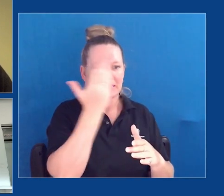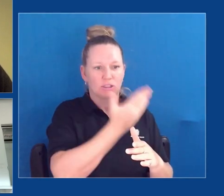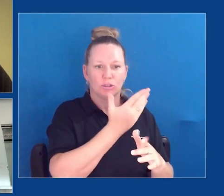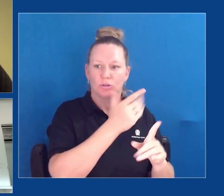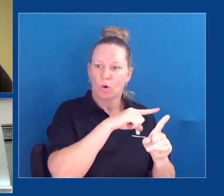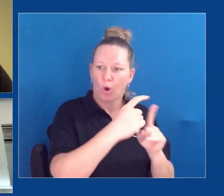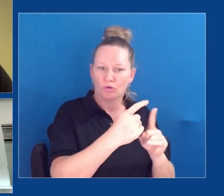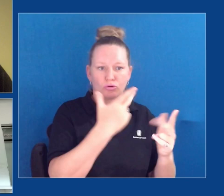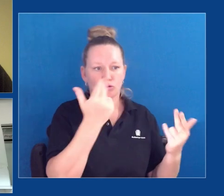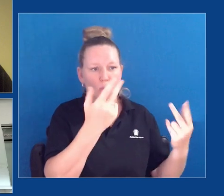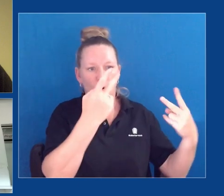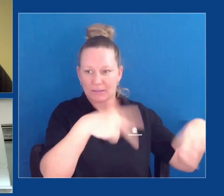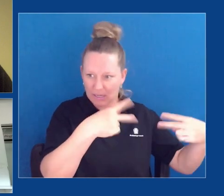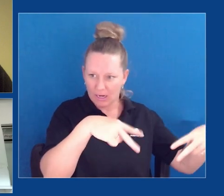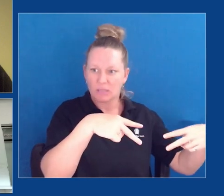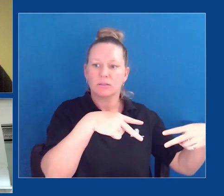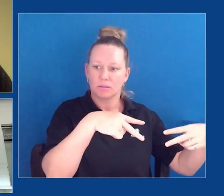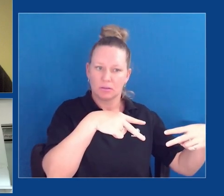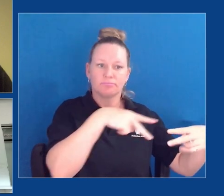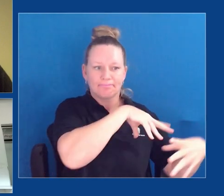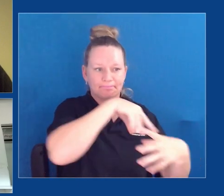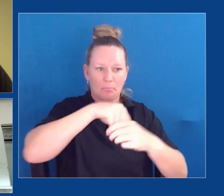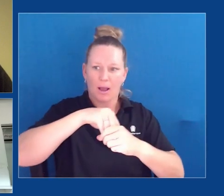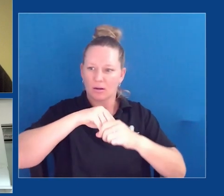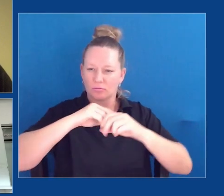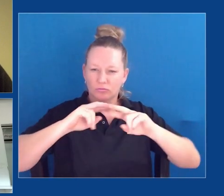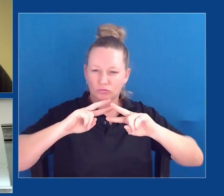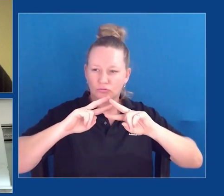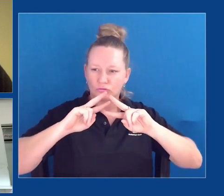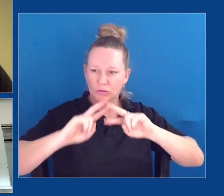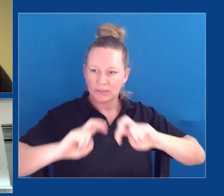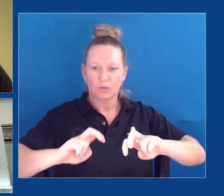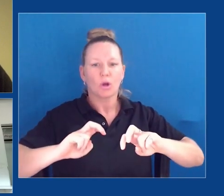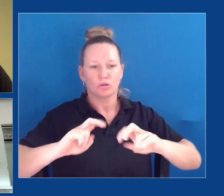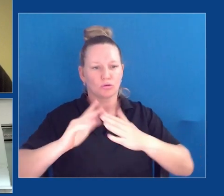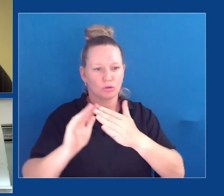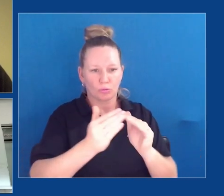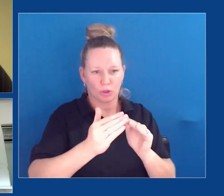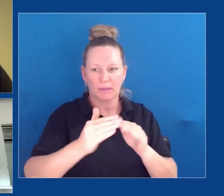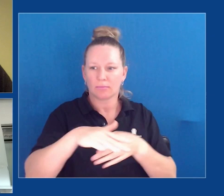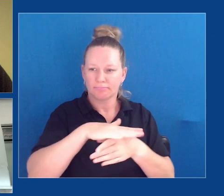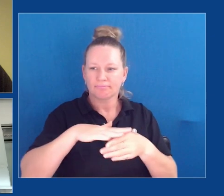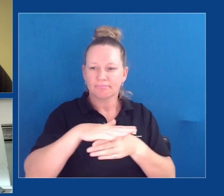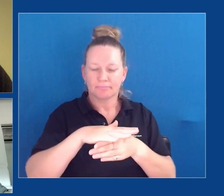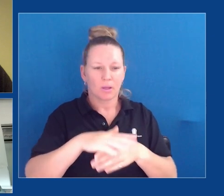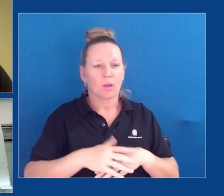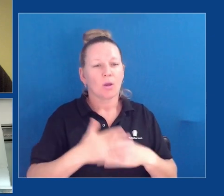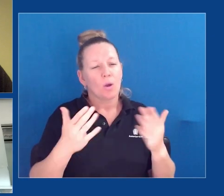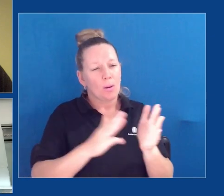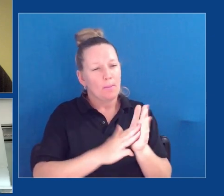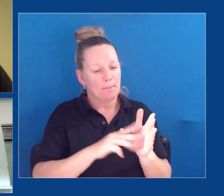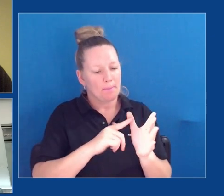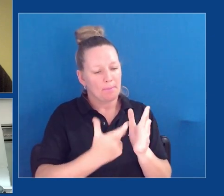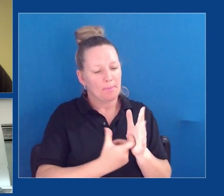the collective efforts across research and community sector organisations. So, Marcia, you were talking slightly